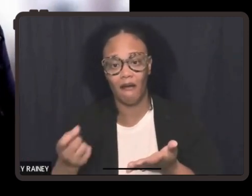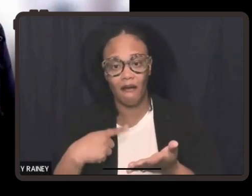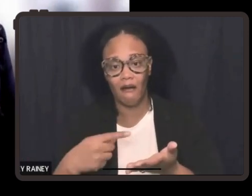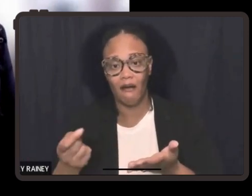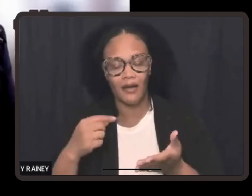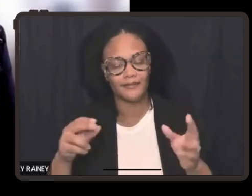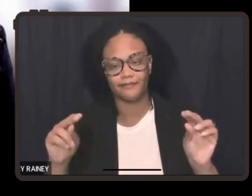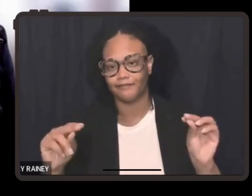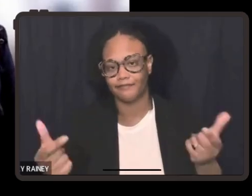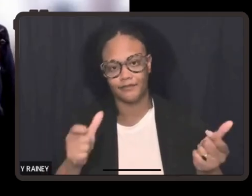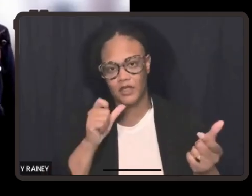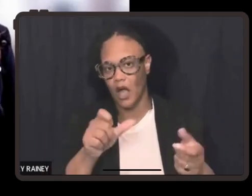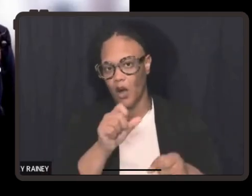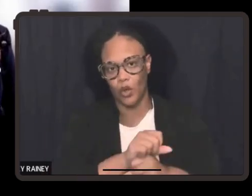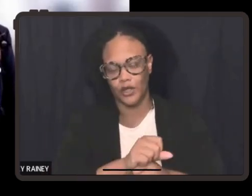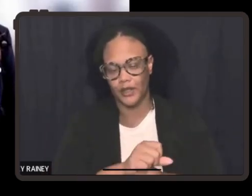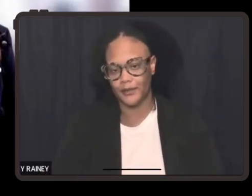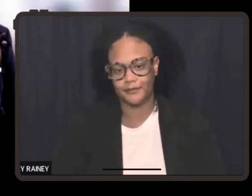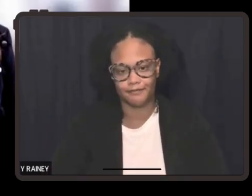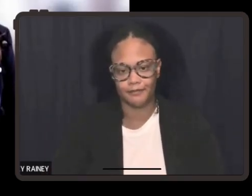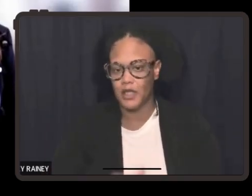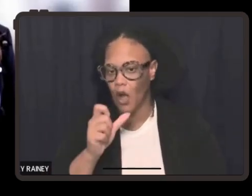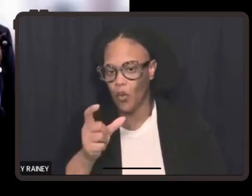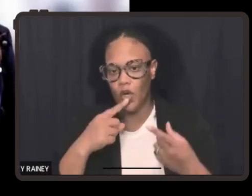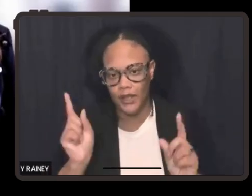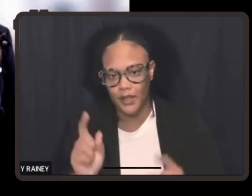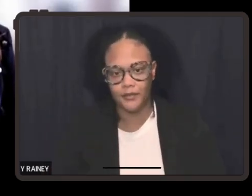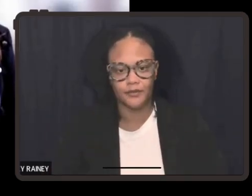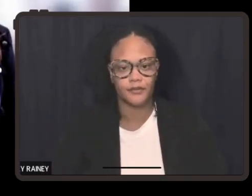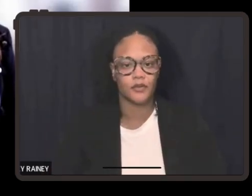What would be good to see from the research is about managing these